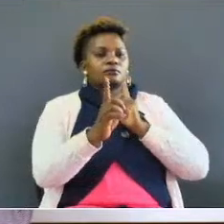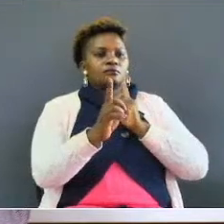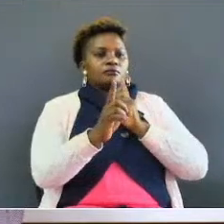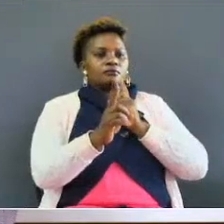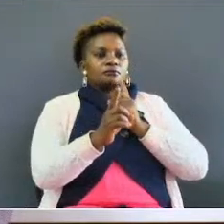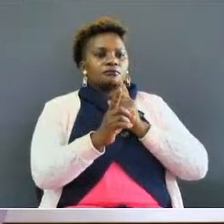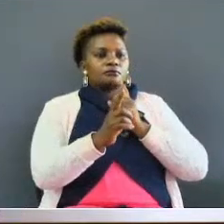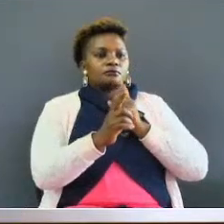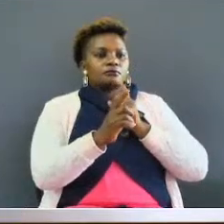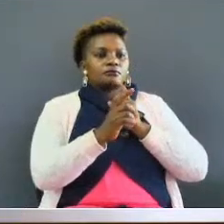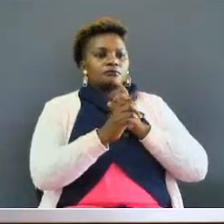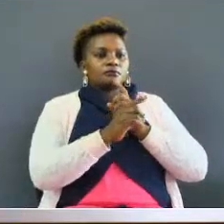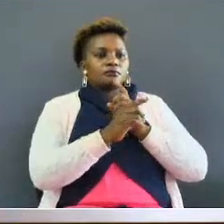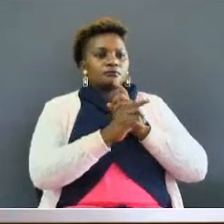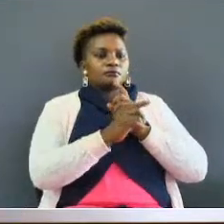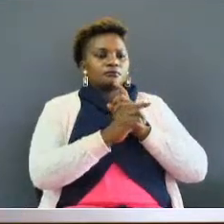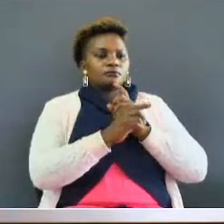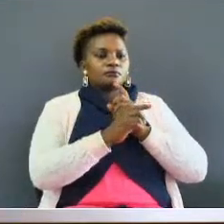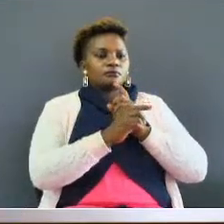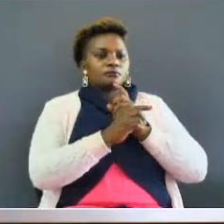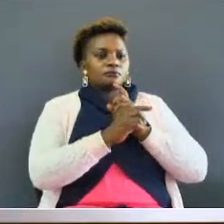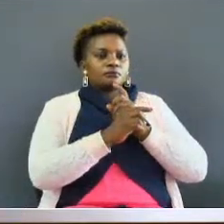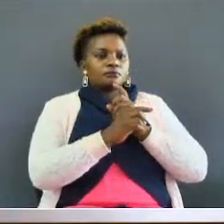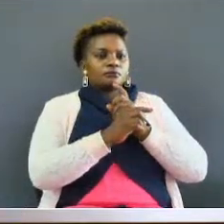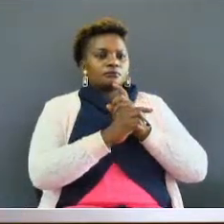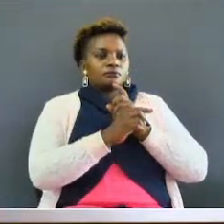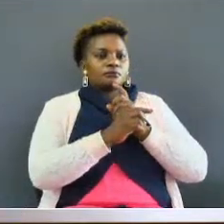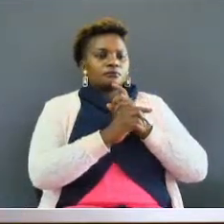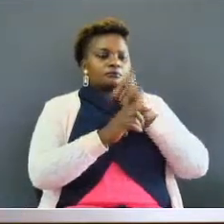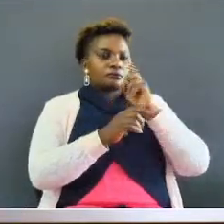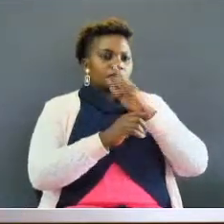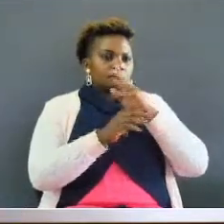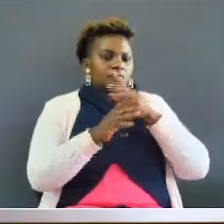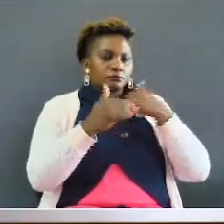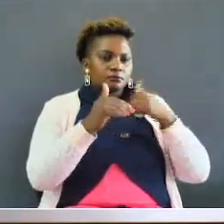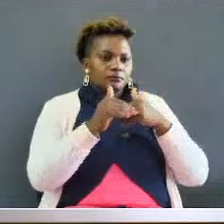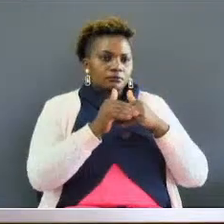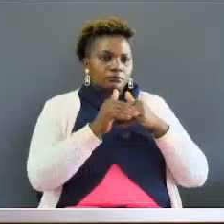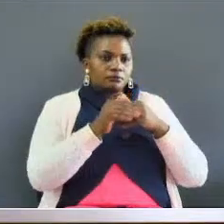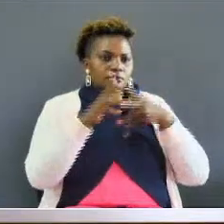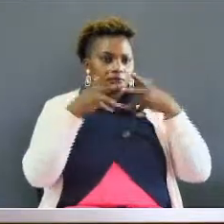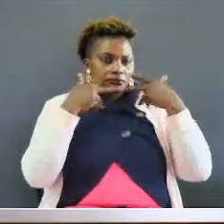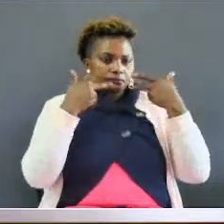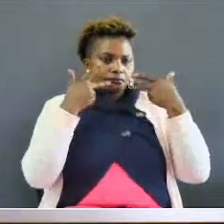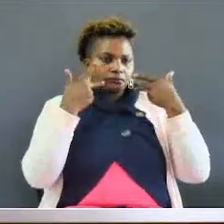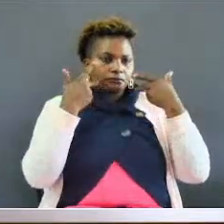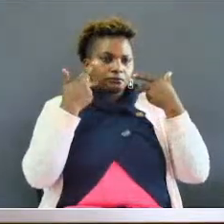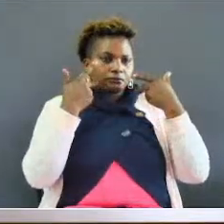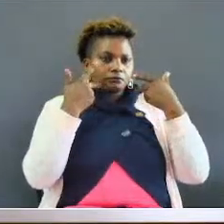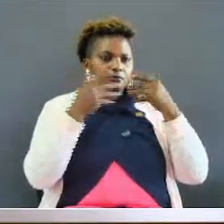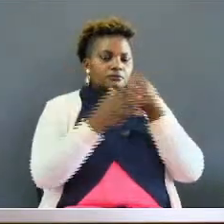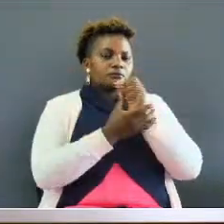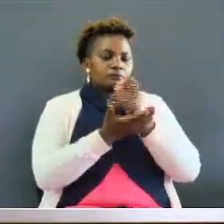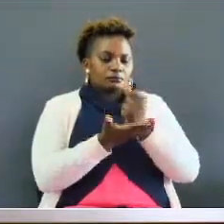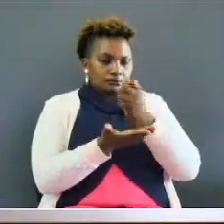distance. And if you must be very close, wear a mask, hand